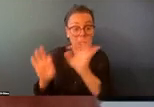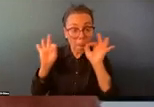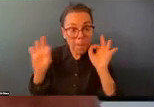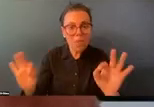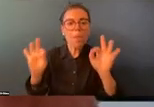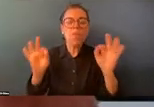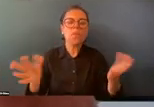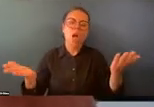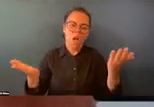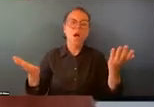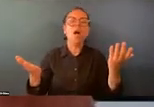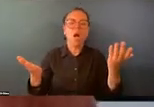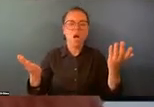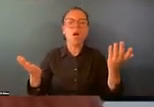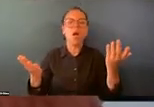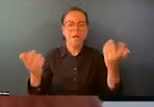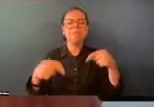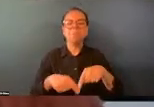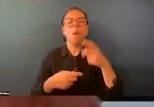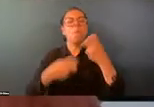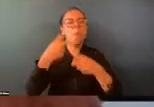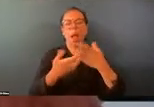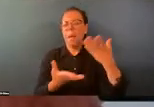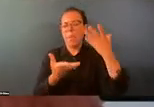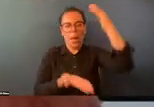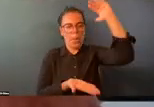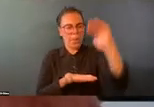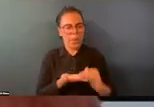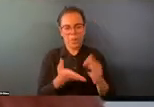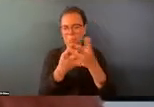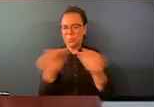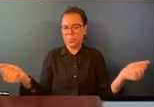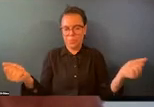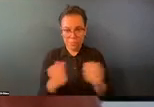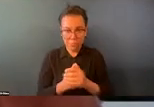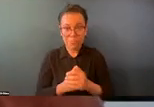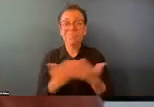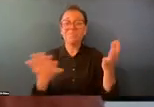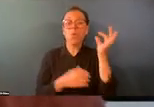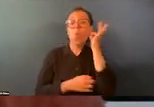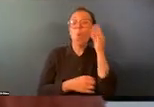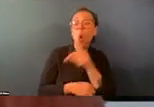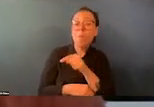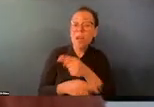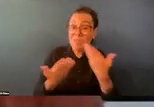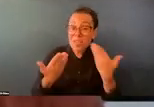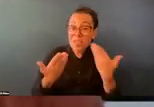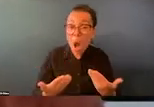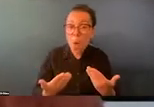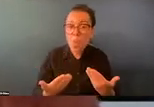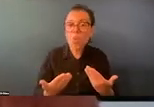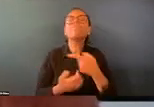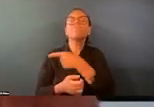these schools have no problem to attend school in menstruation periods, and they have